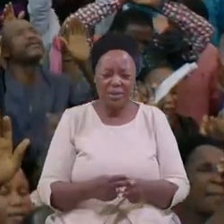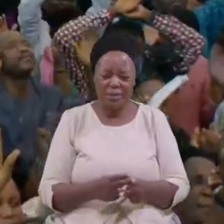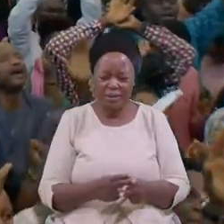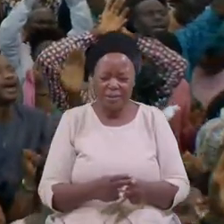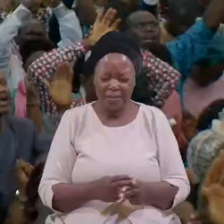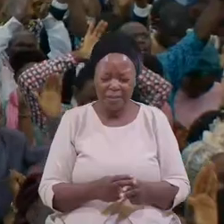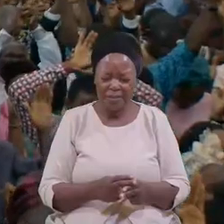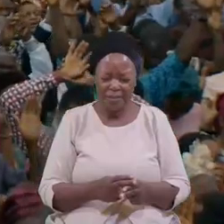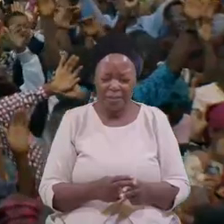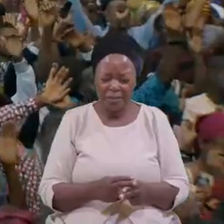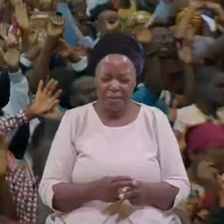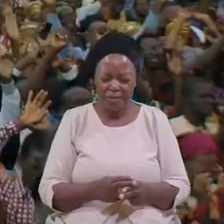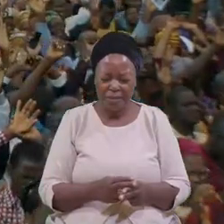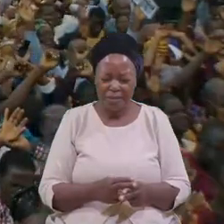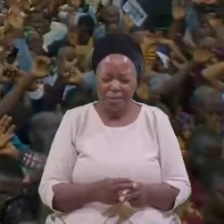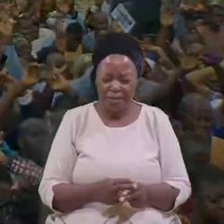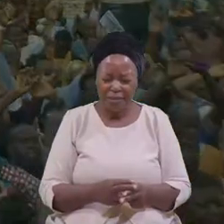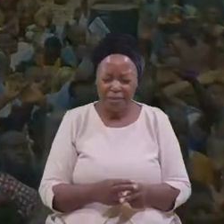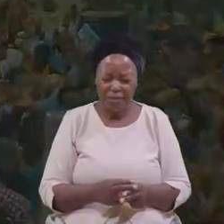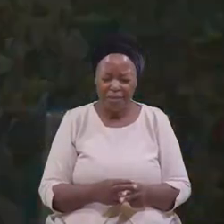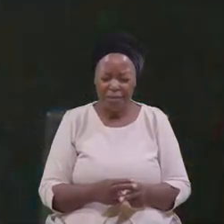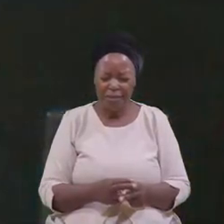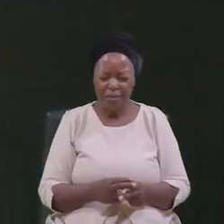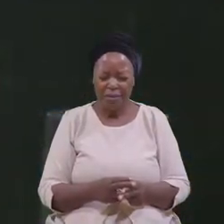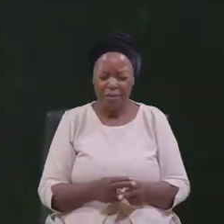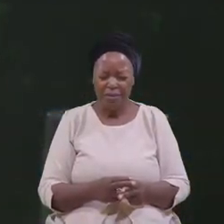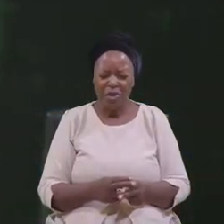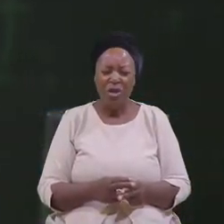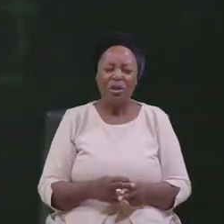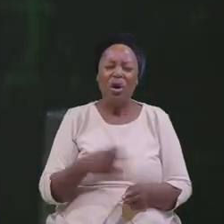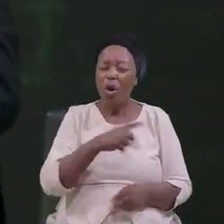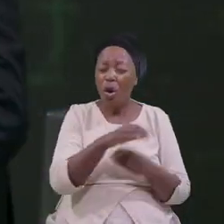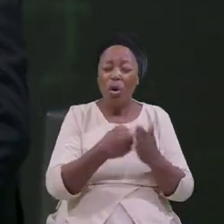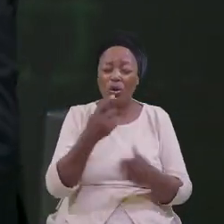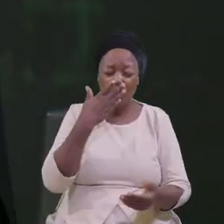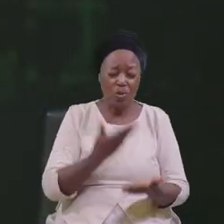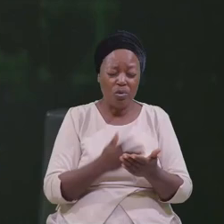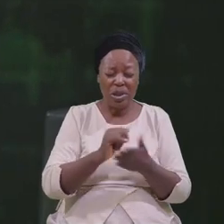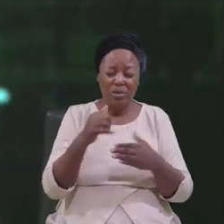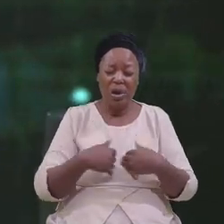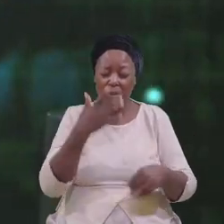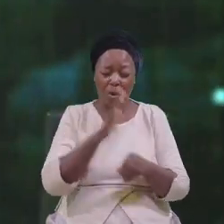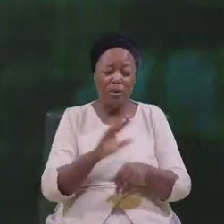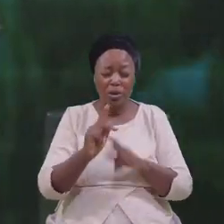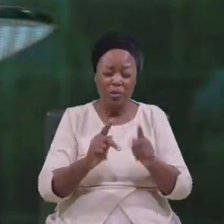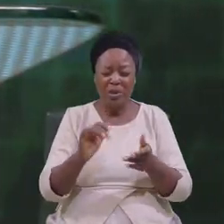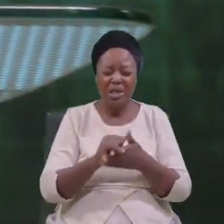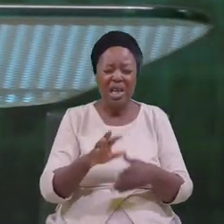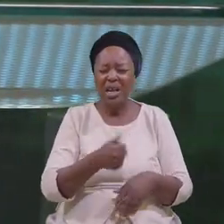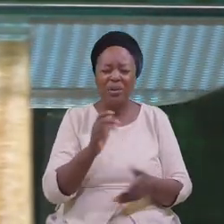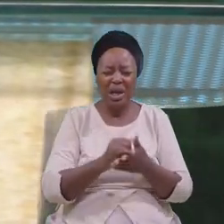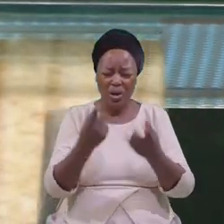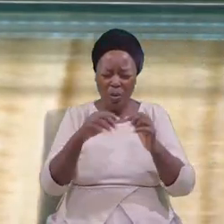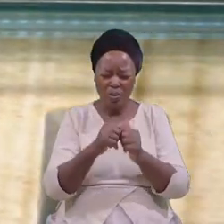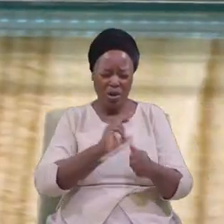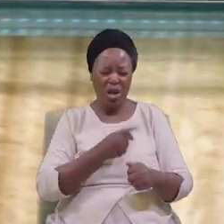name. The good you have promised your people, and you said, everyone that comes along, come with us and will